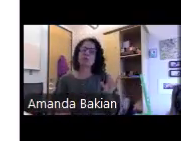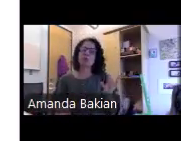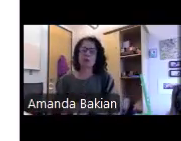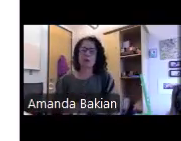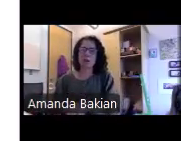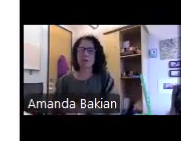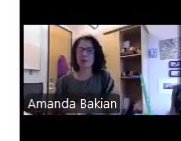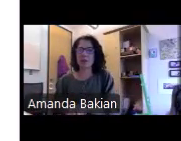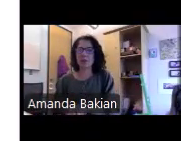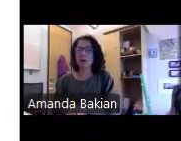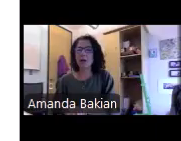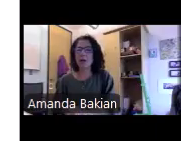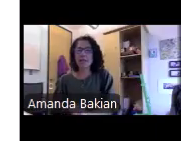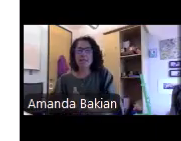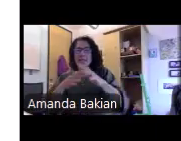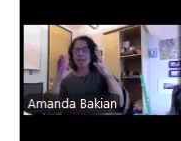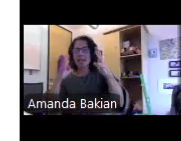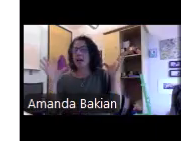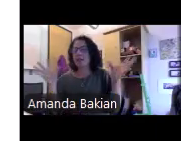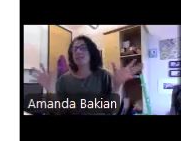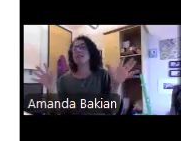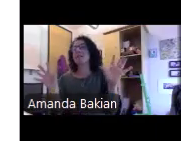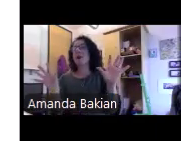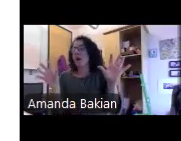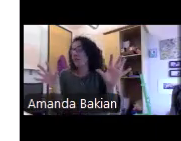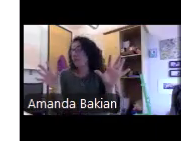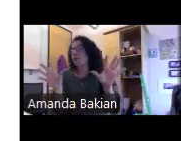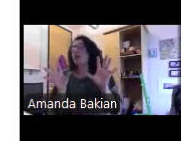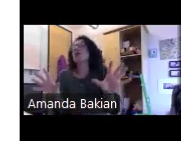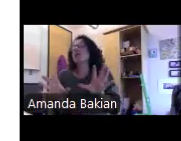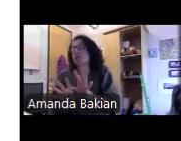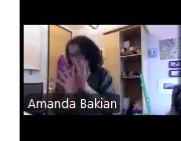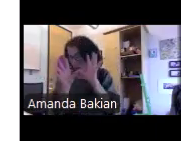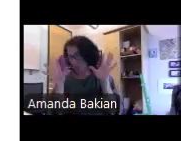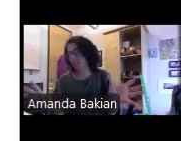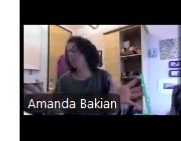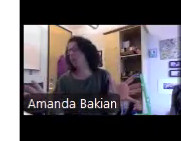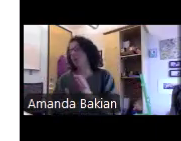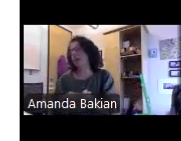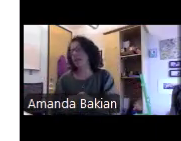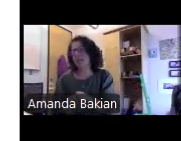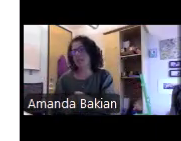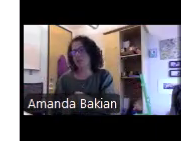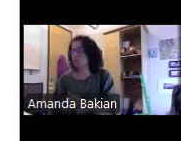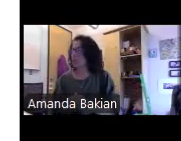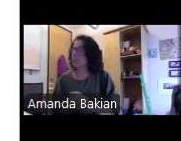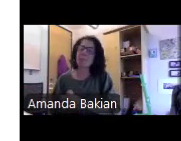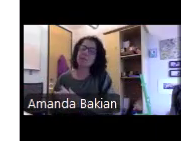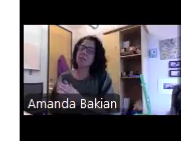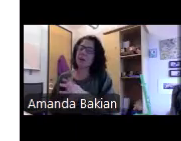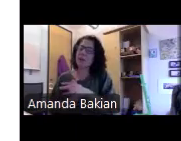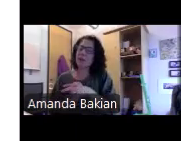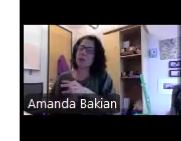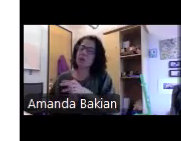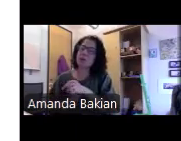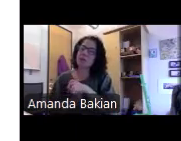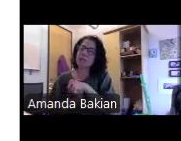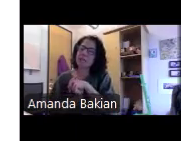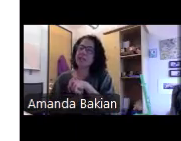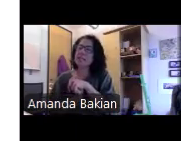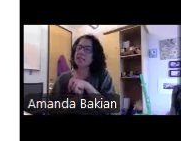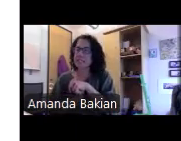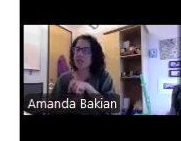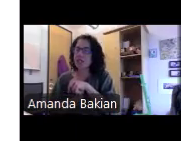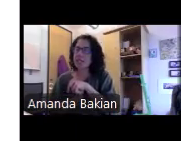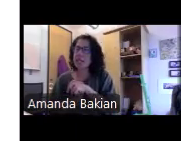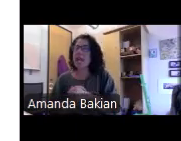many of you are very aware, autism rarely occurs on its own and is usually accompanied by other